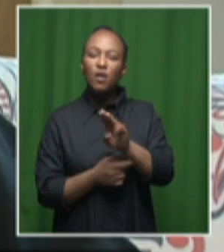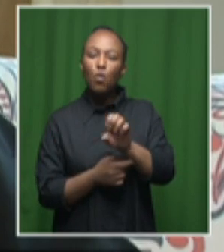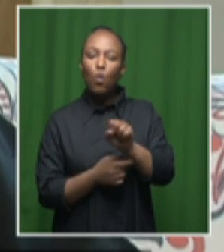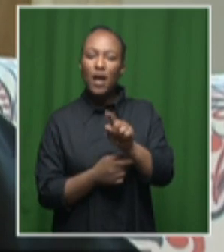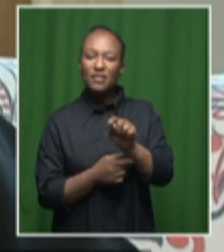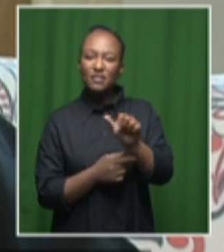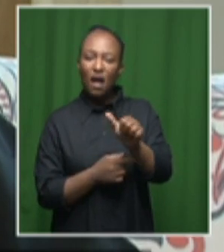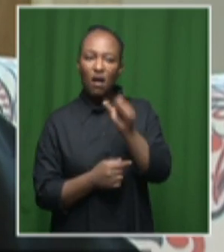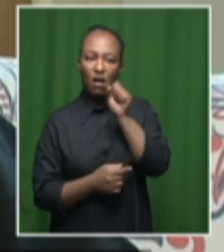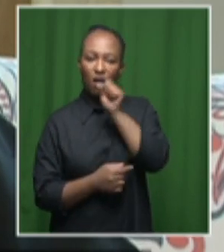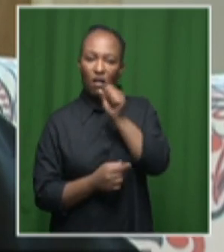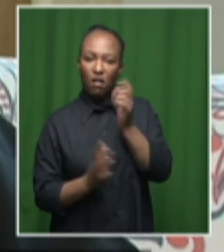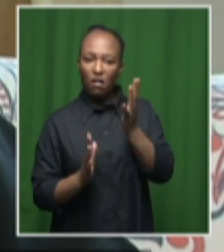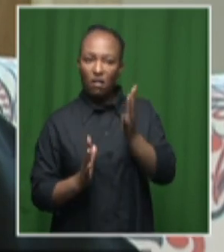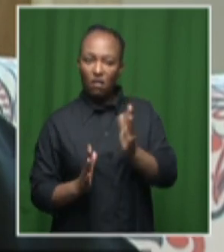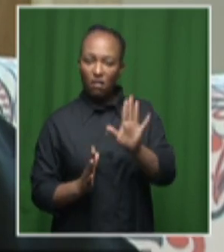Nakais.